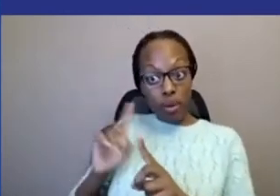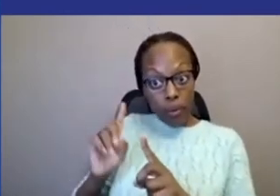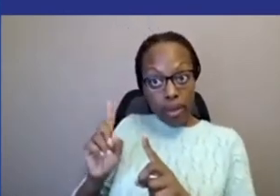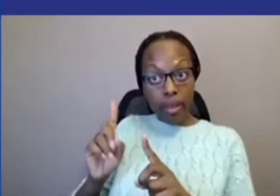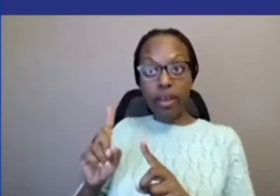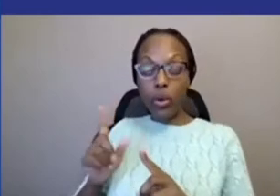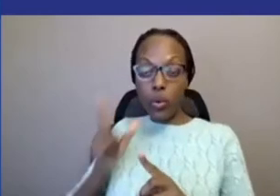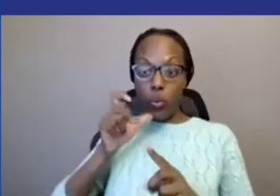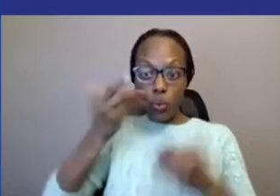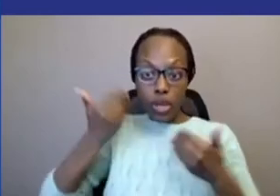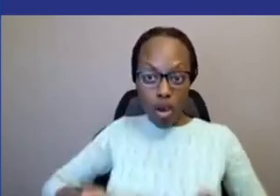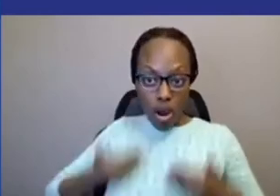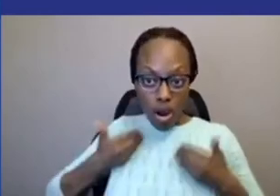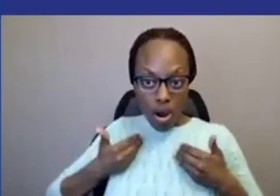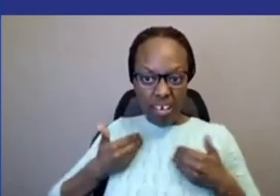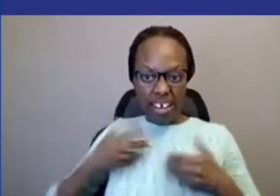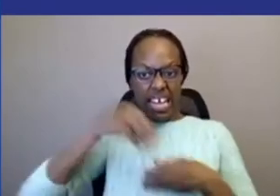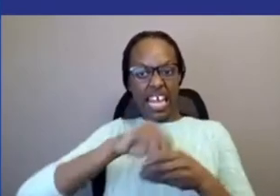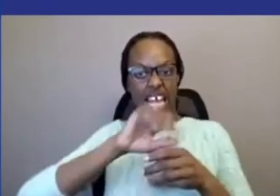worlds?